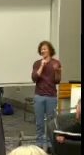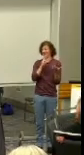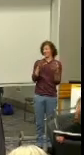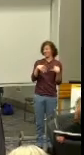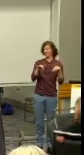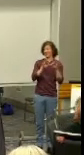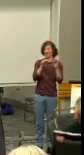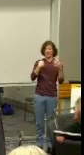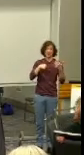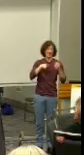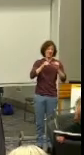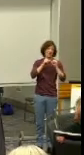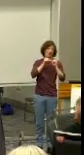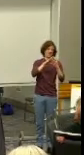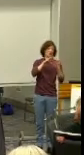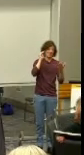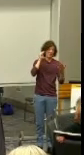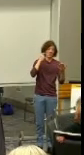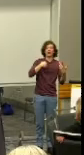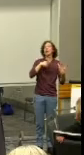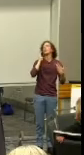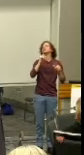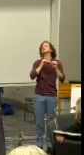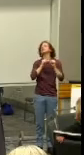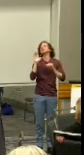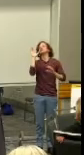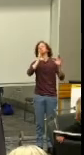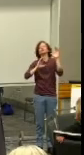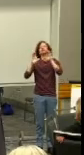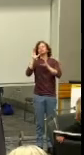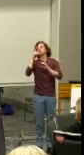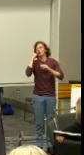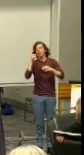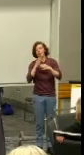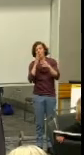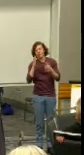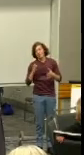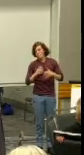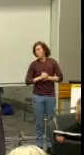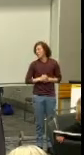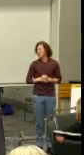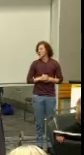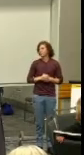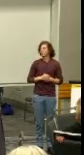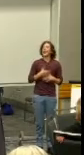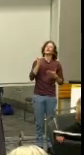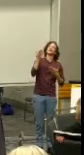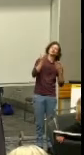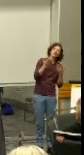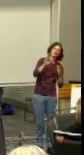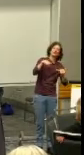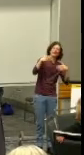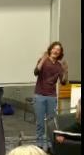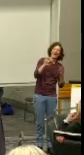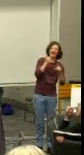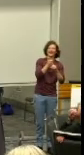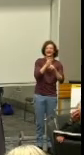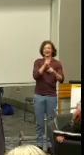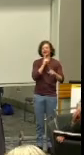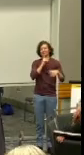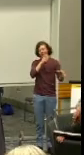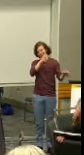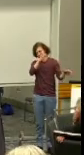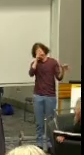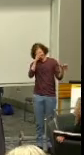learning going. And we'll continue to look for partners as well. And our service providers who have in-depth knowledge and understanding of